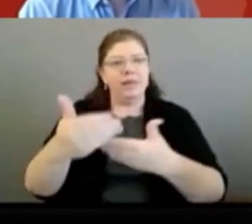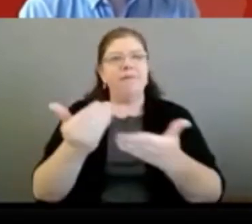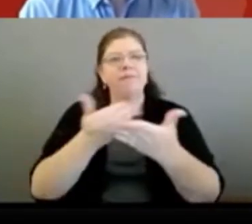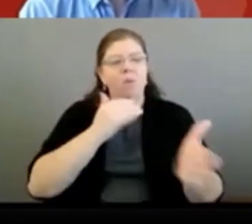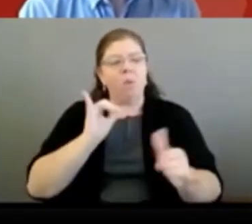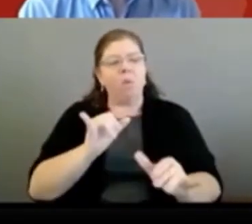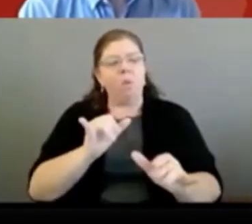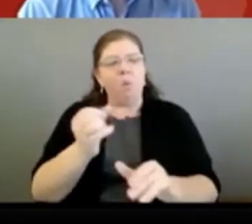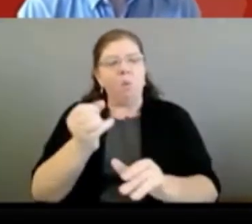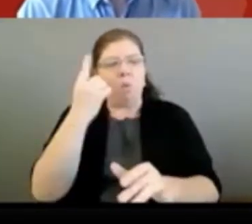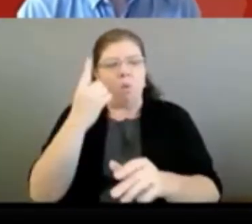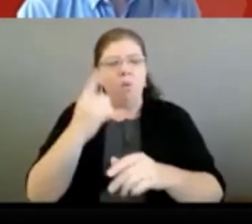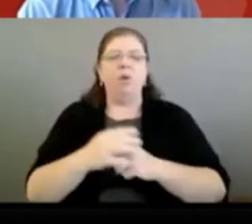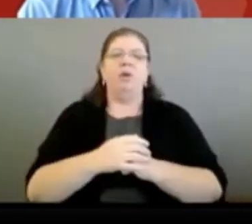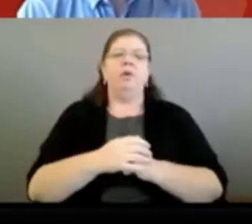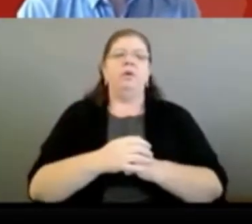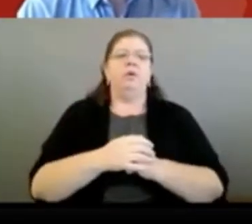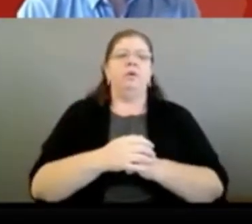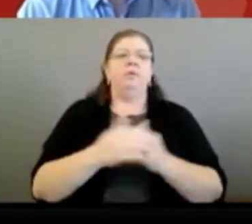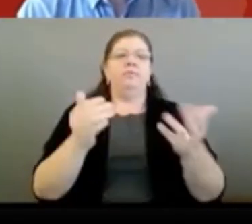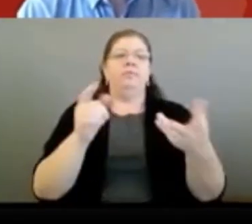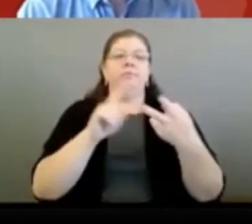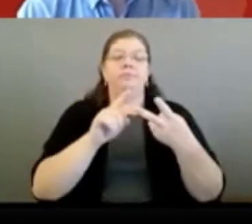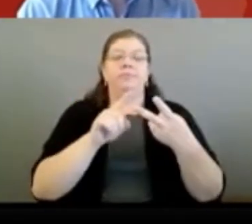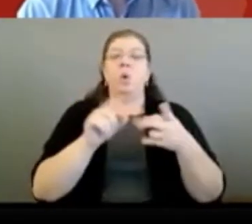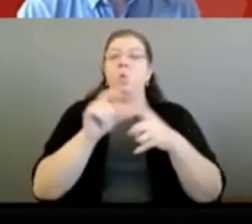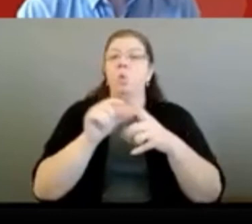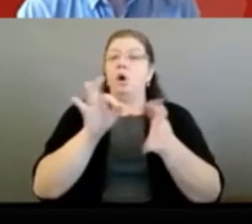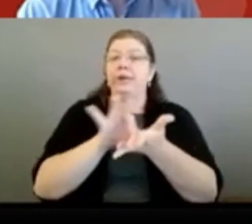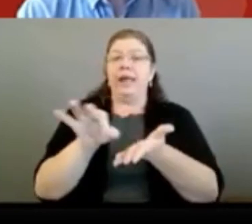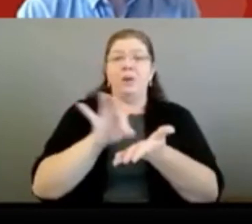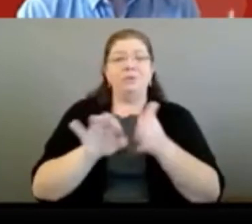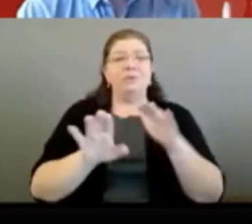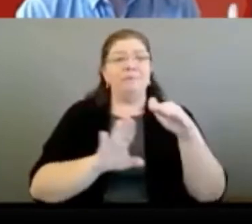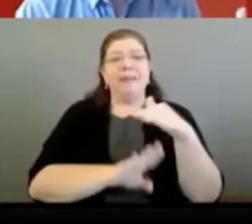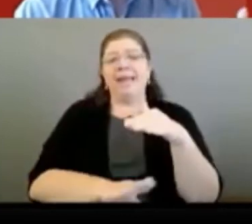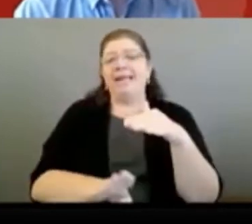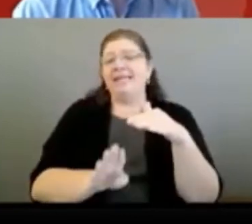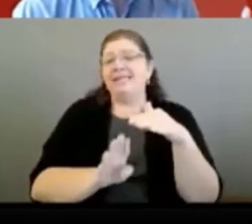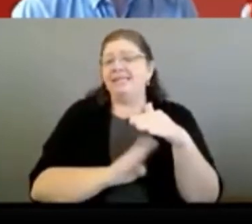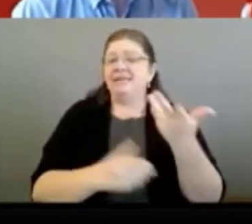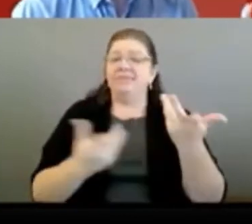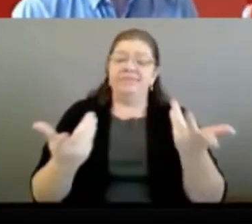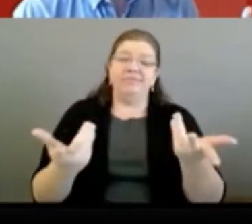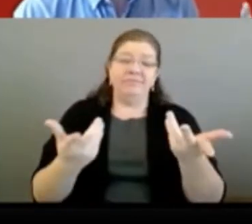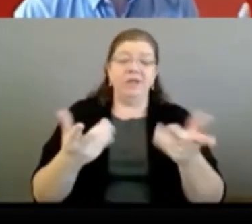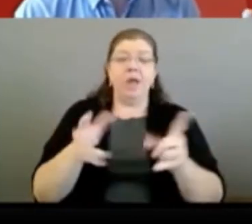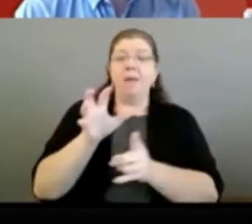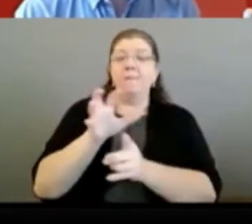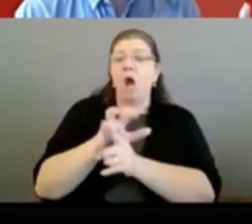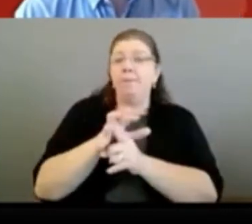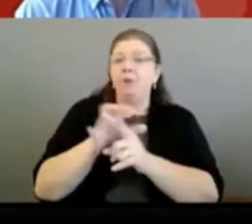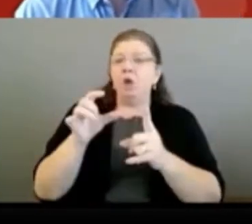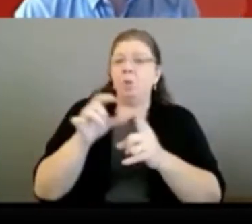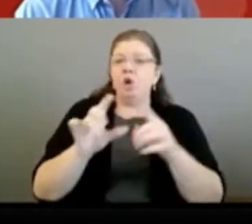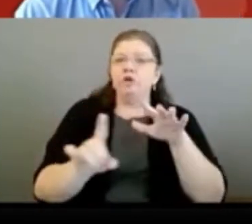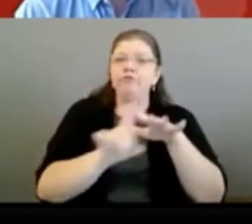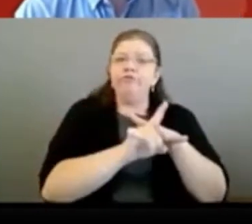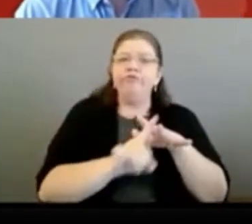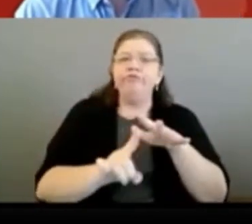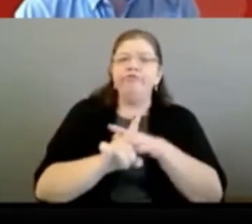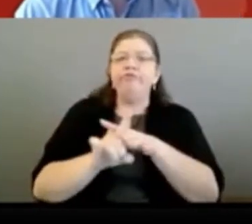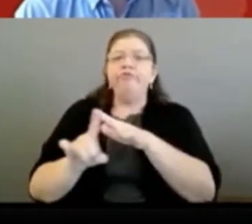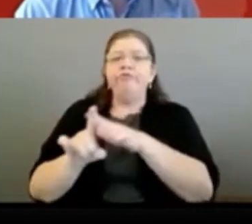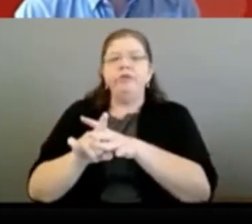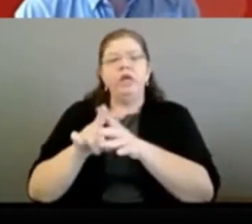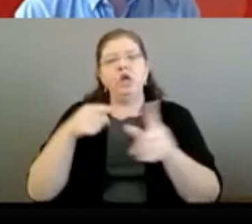talked about. Doing basic word counts, so looking at popular words within certain contexts, which we'll do